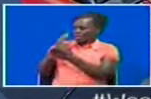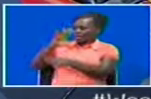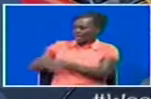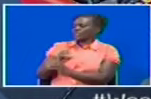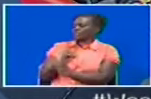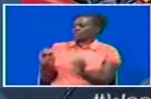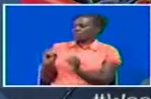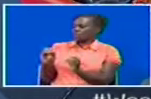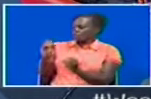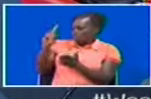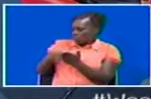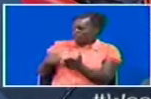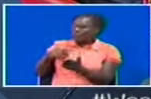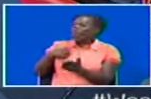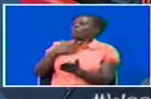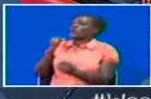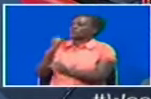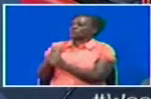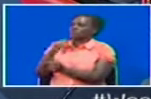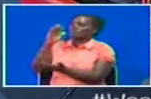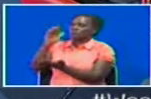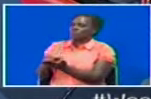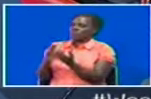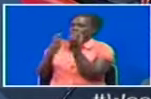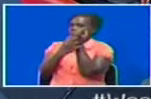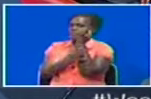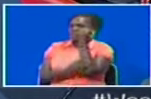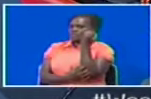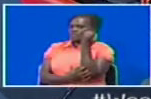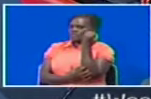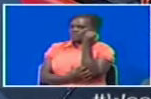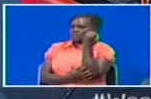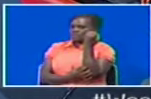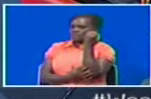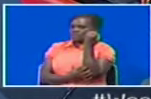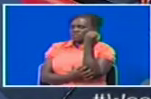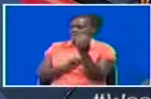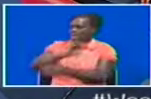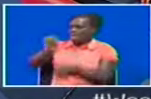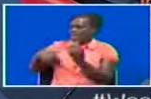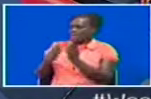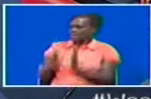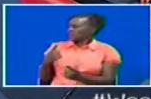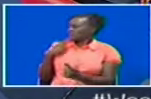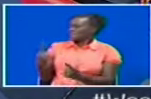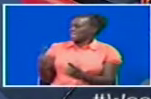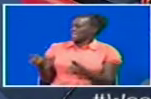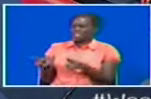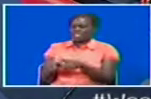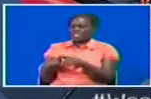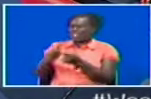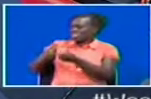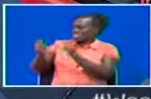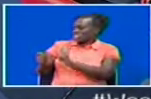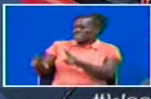And that's exactly what I want to do. I want to reduce poverty quite drastically. Everybody says that. I want to change the lives of